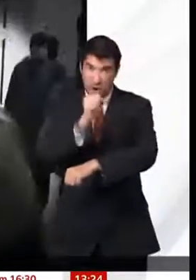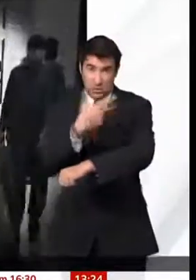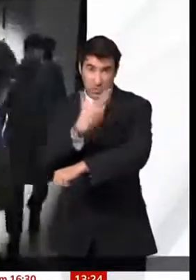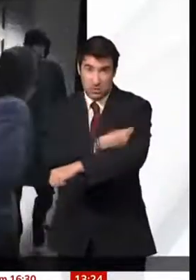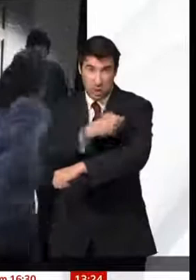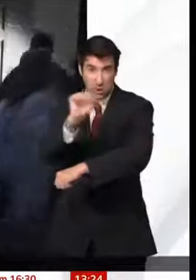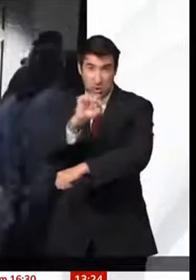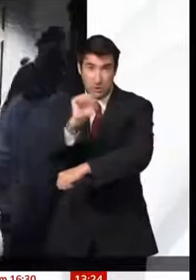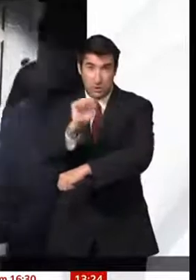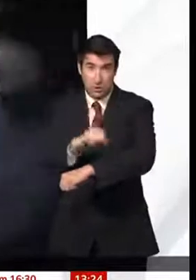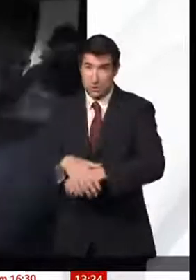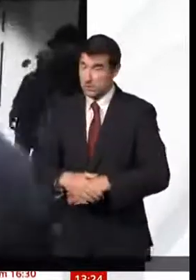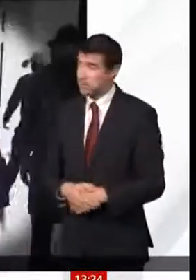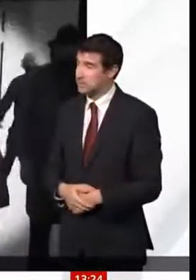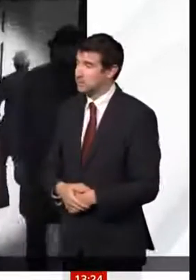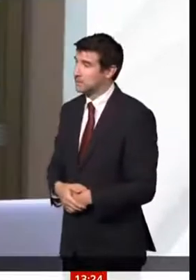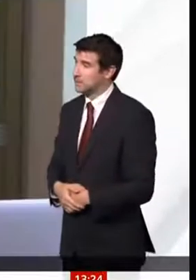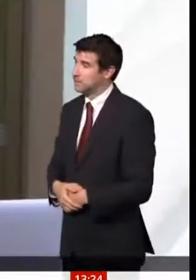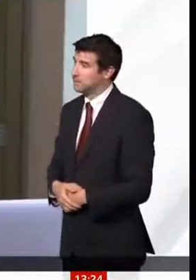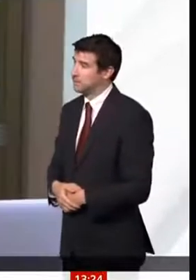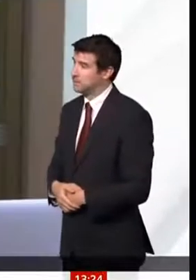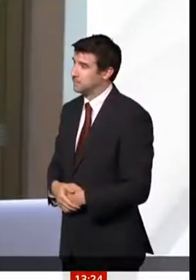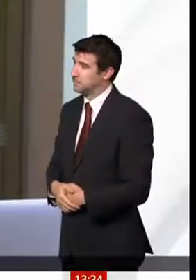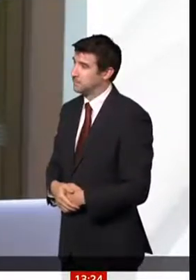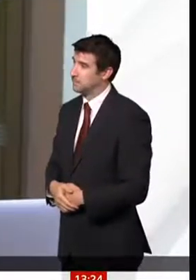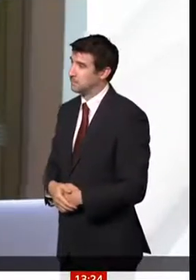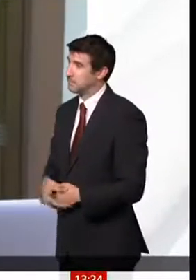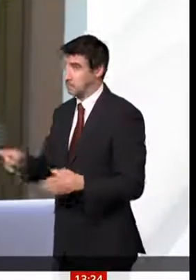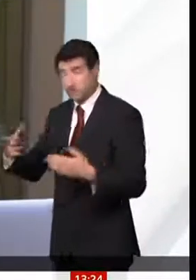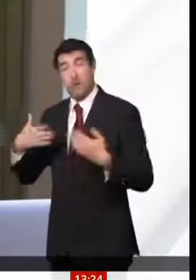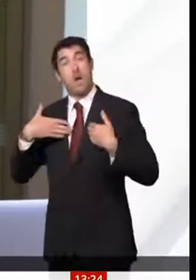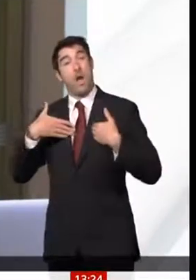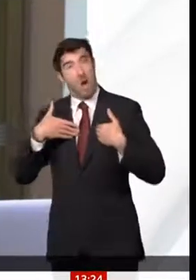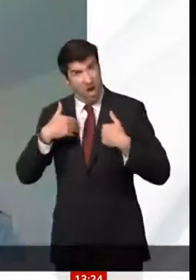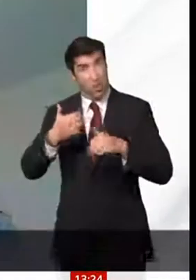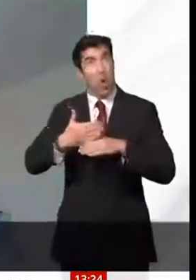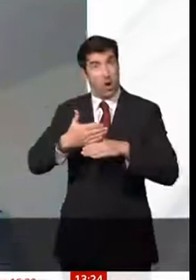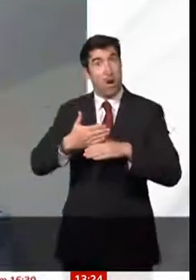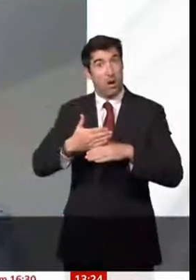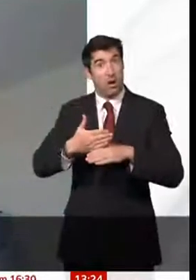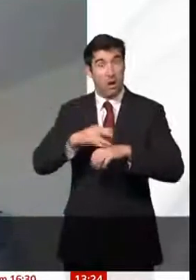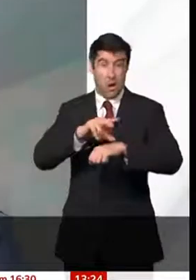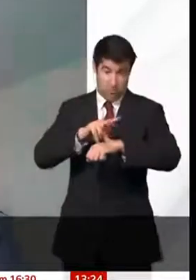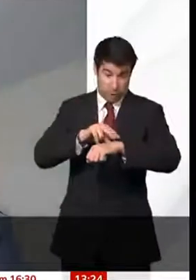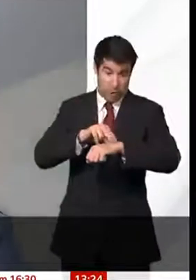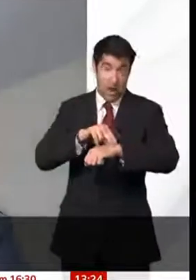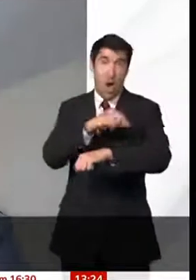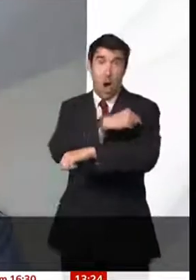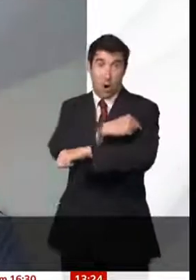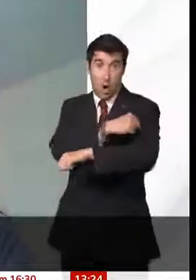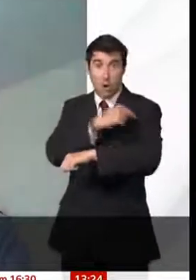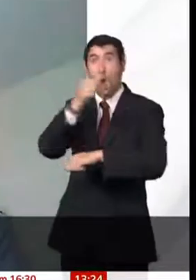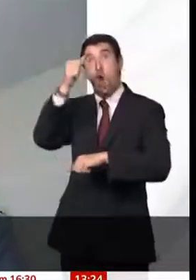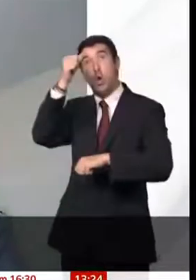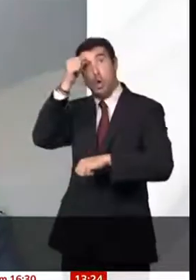dose. You've got nurses and healthcare workers going to work knowing that there is a way to protect them, and nurses and health workers